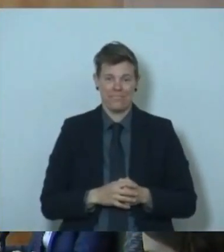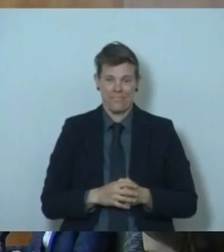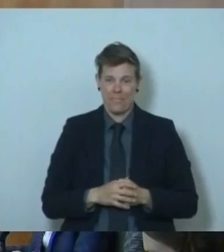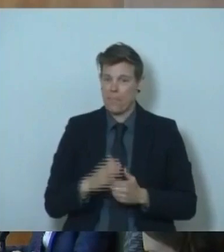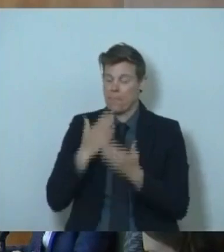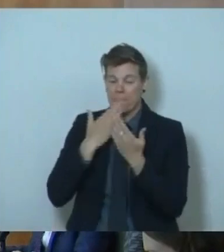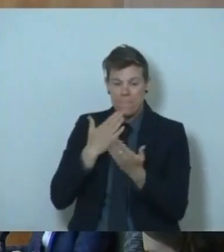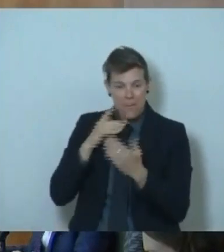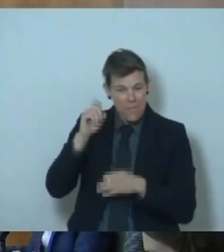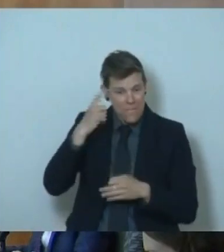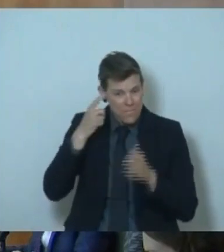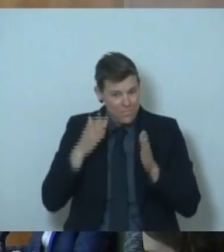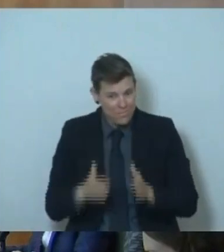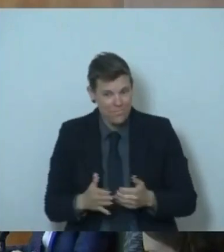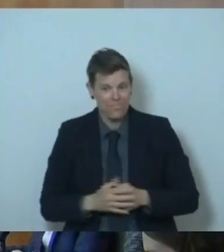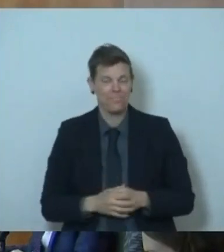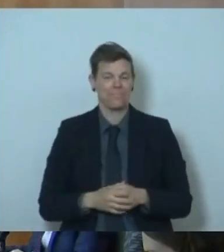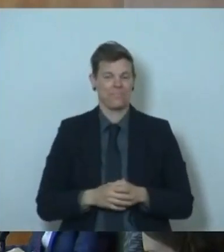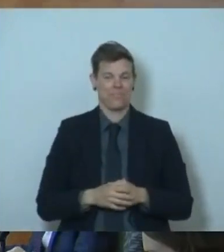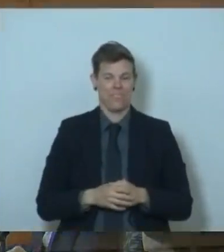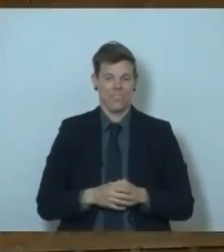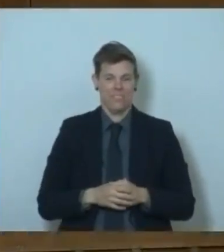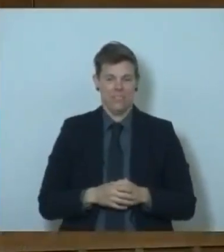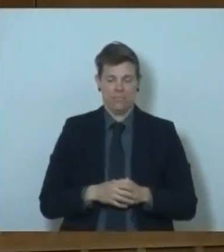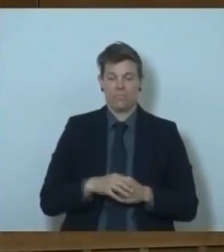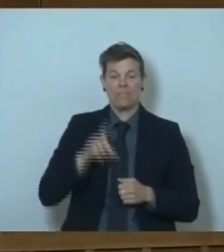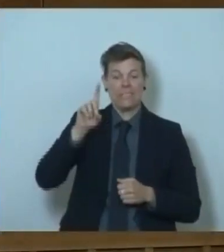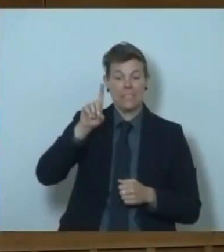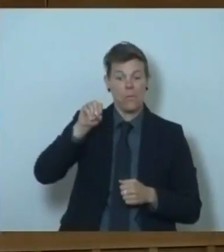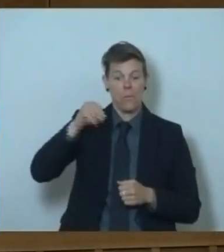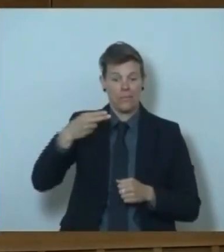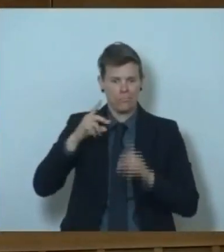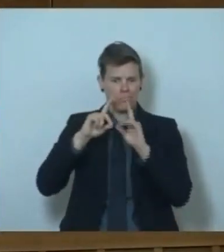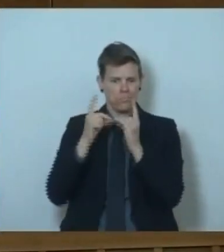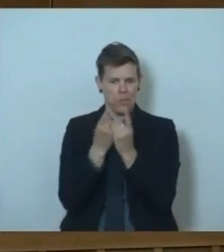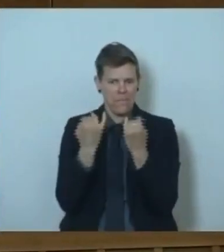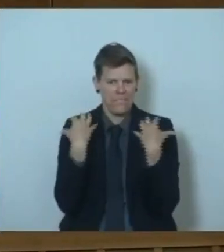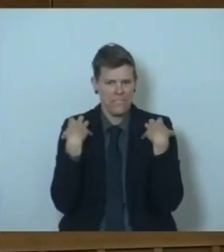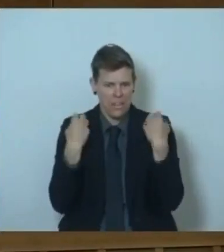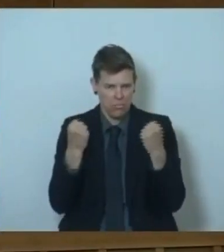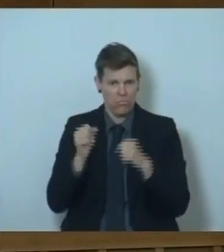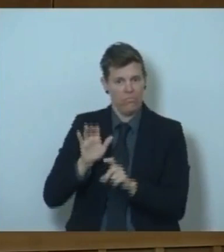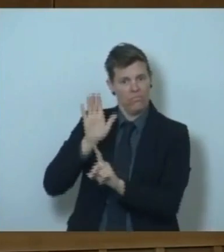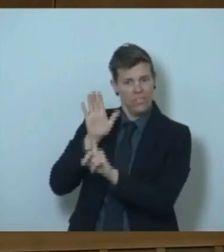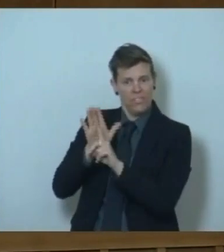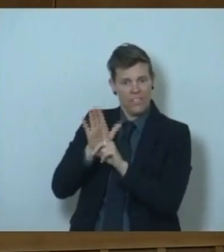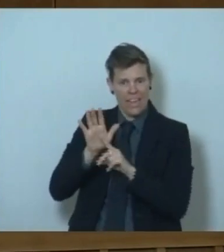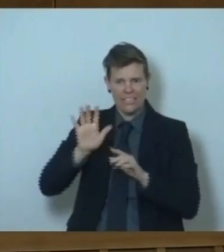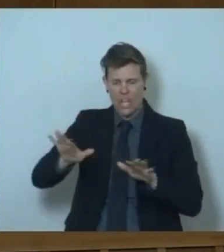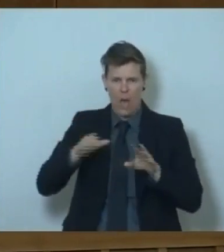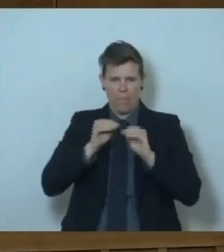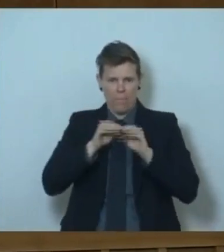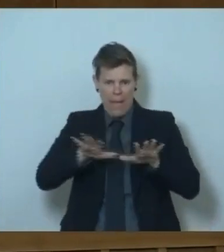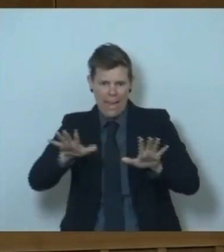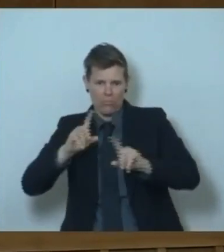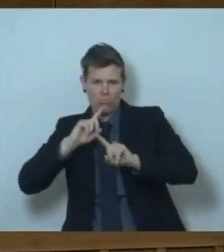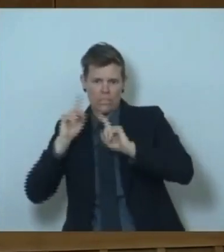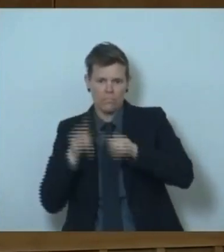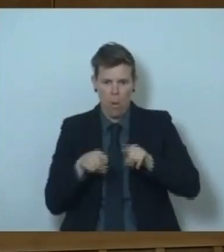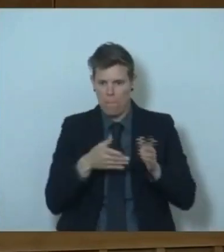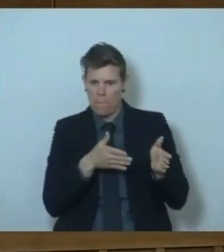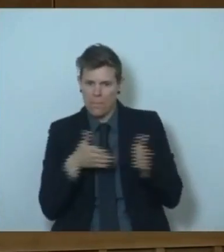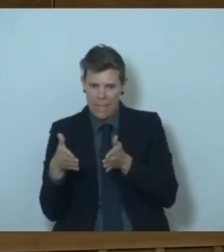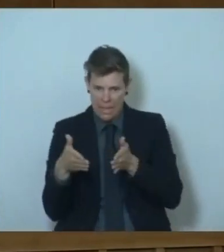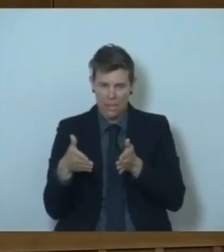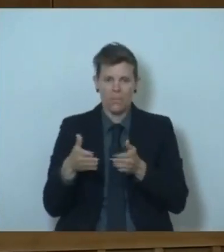The Department of Health did update their pandemic response. I don't know that it's called pandemic, but it was upgraded last